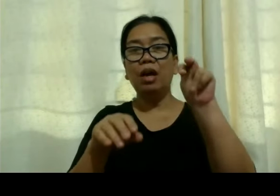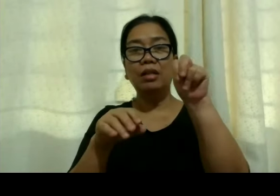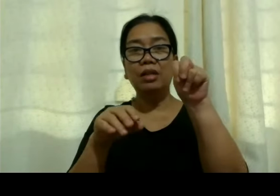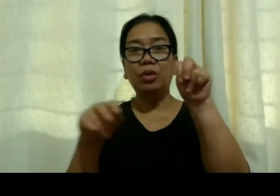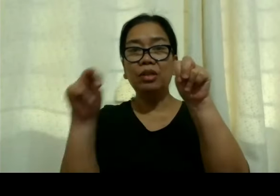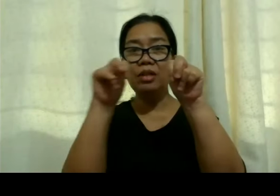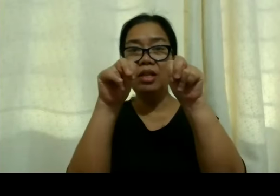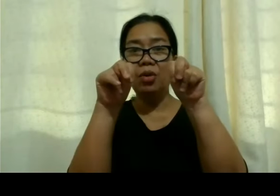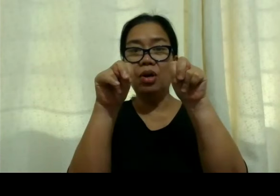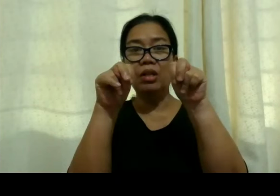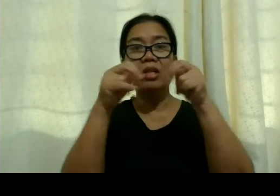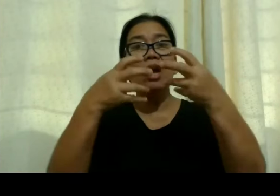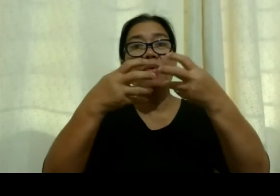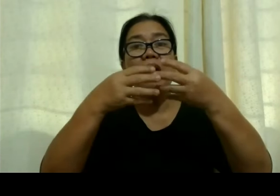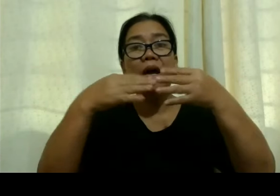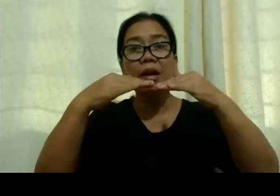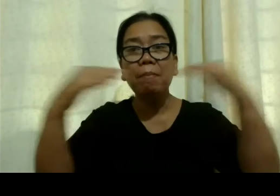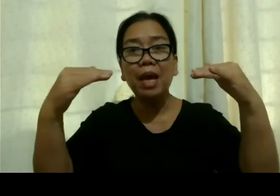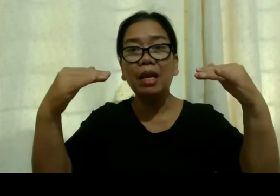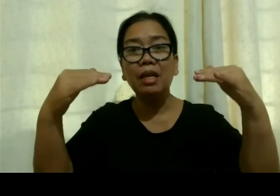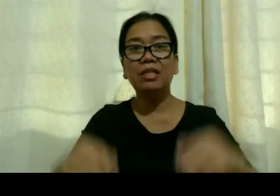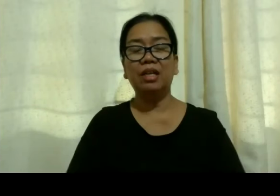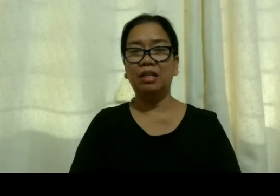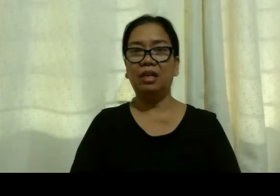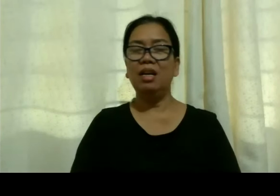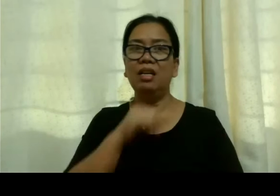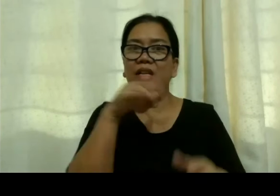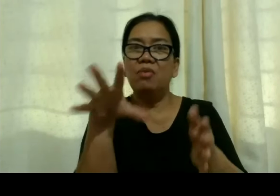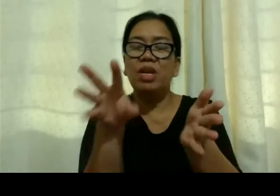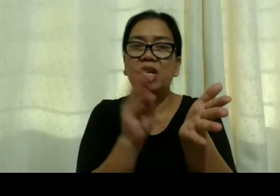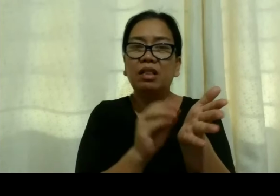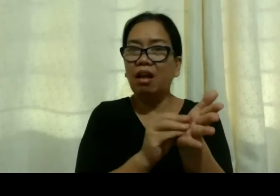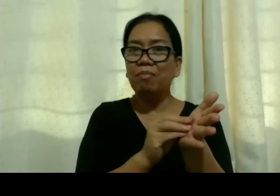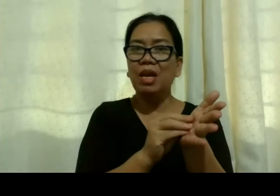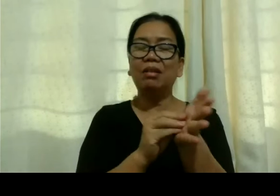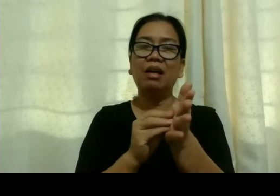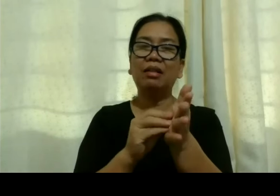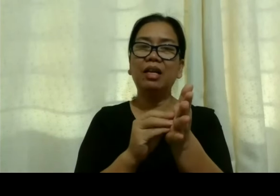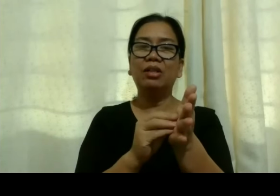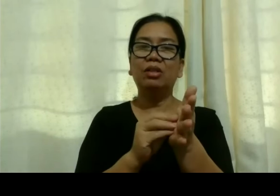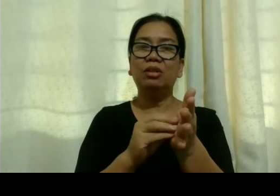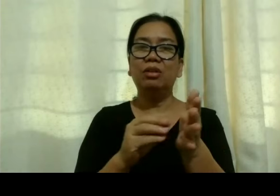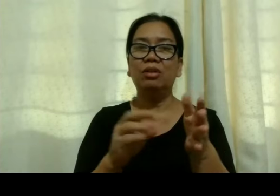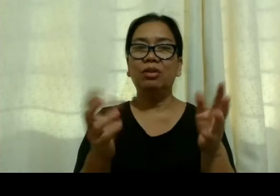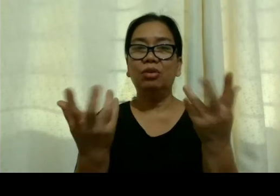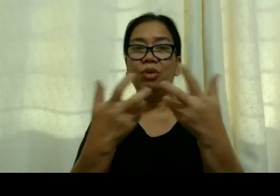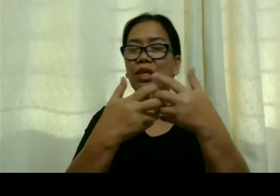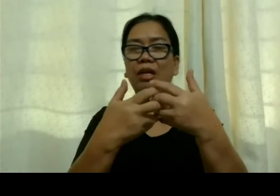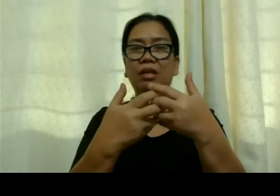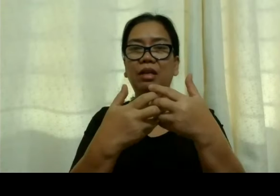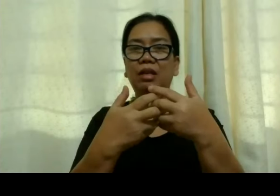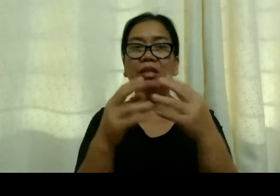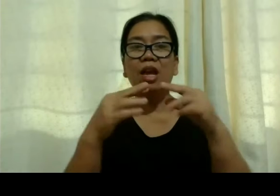picture, the north and the north, they will repel each other. They will not be attracted to